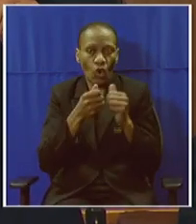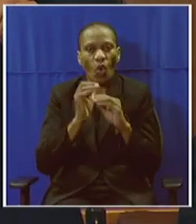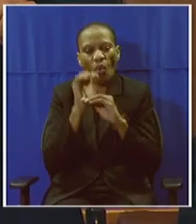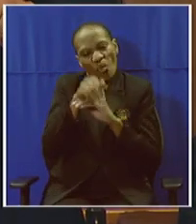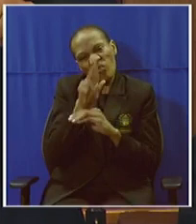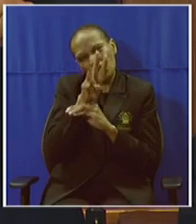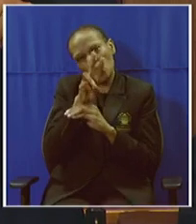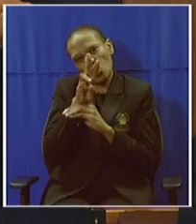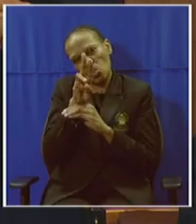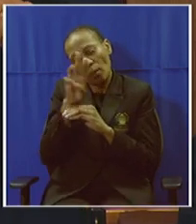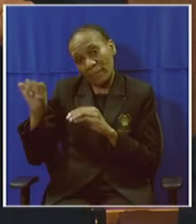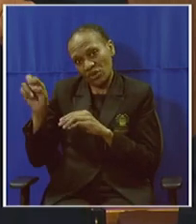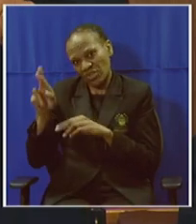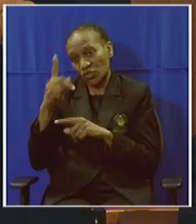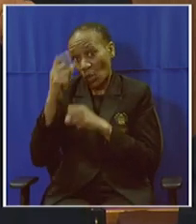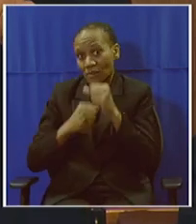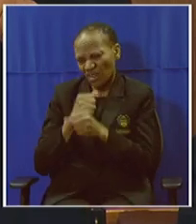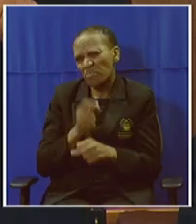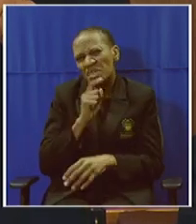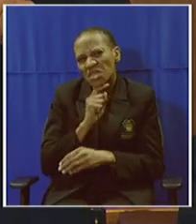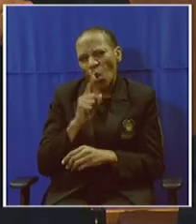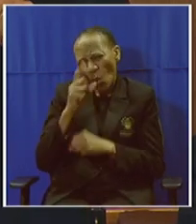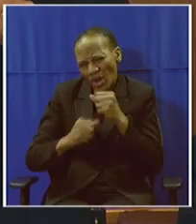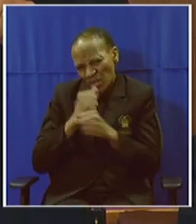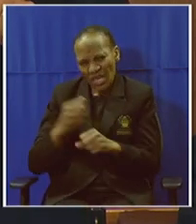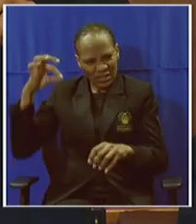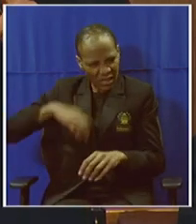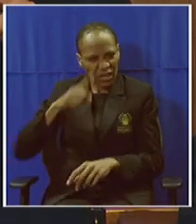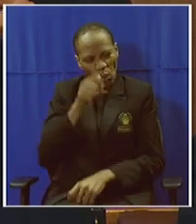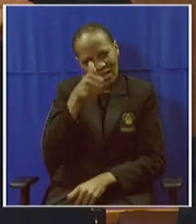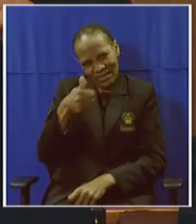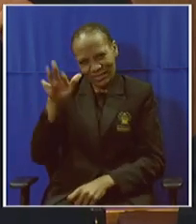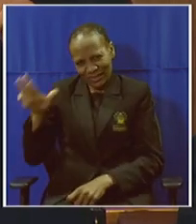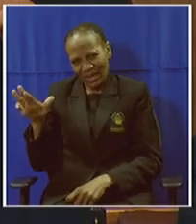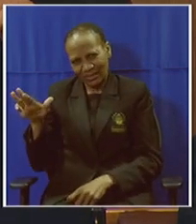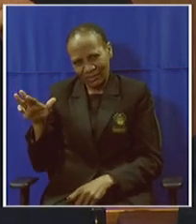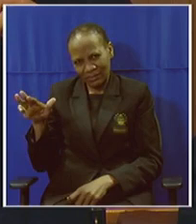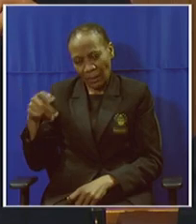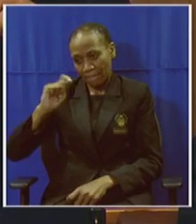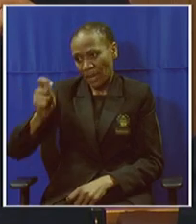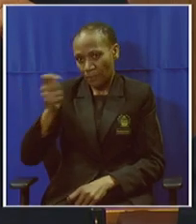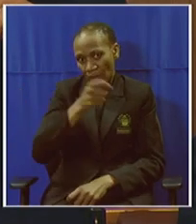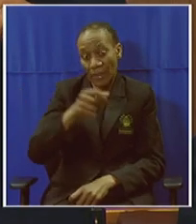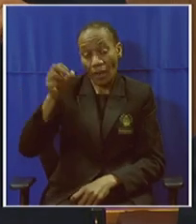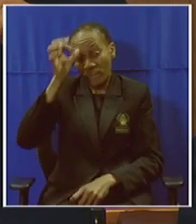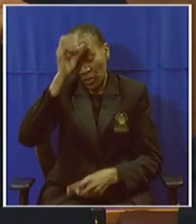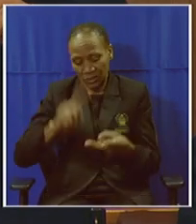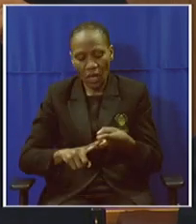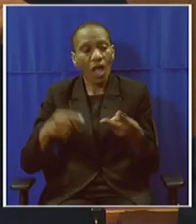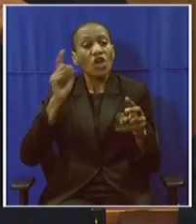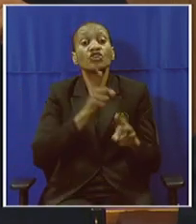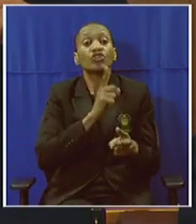sharp contrast to the average annual salary of 169,000 rand paid to a police officer, the average teacher's salary